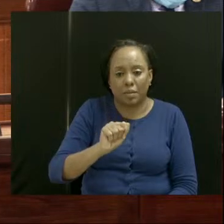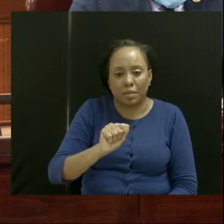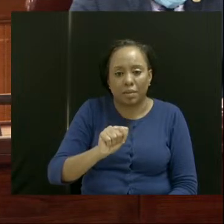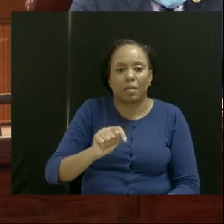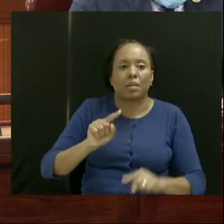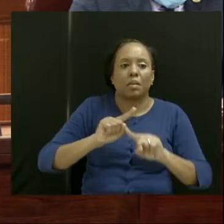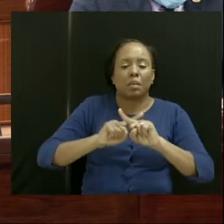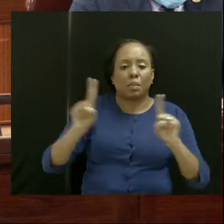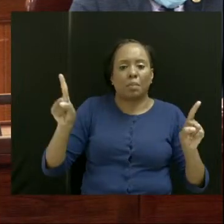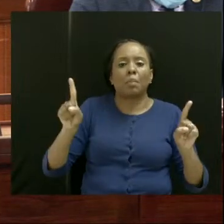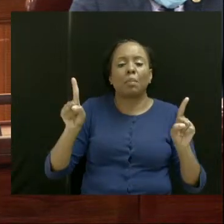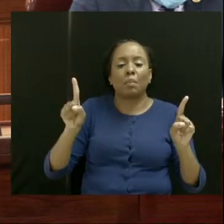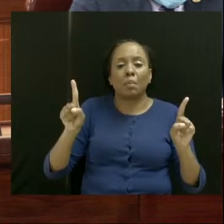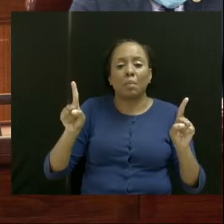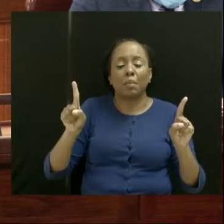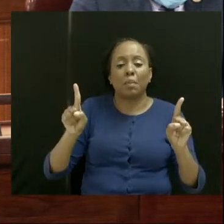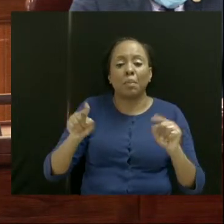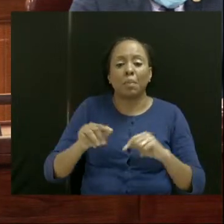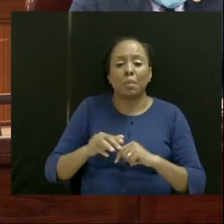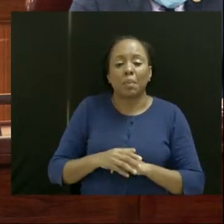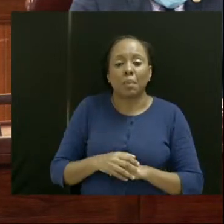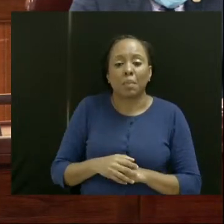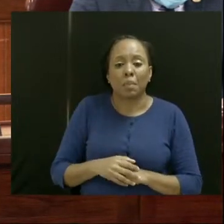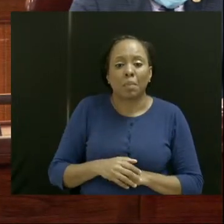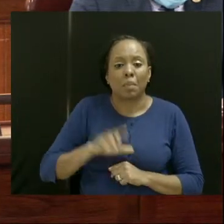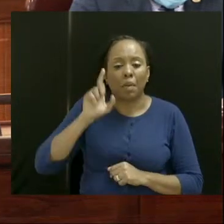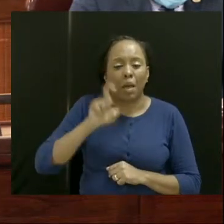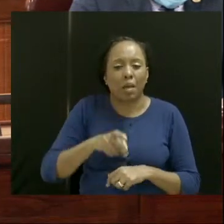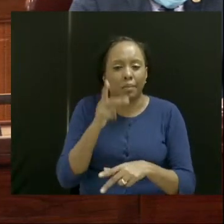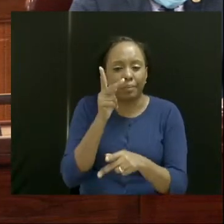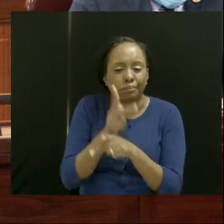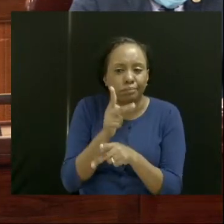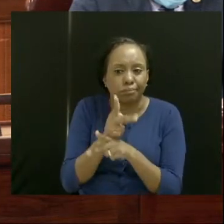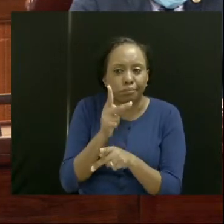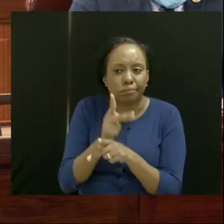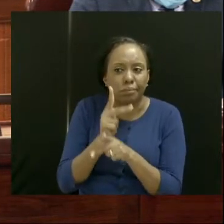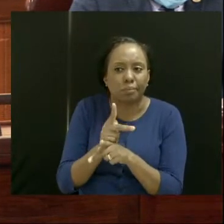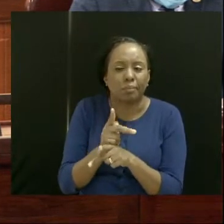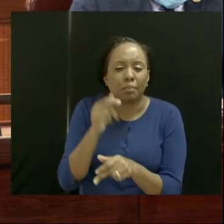project must take cognizance of that.